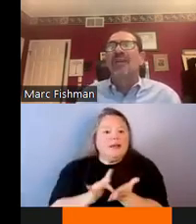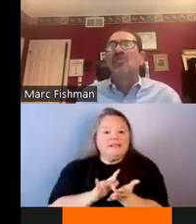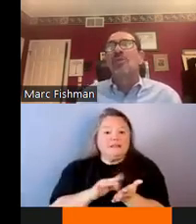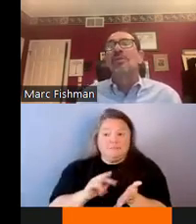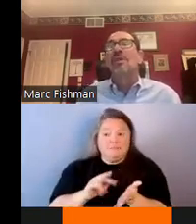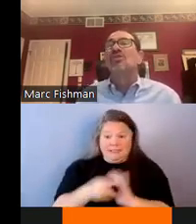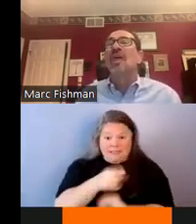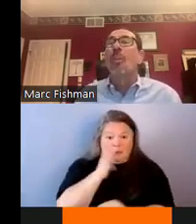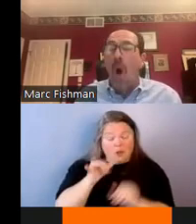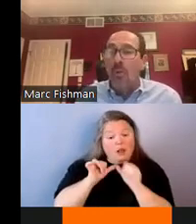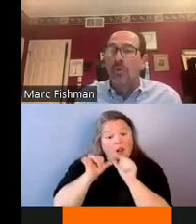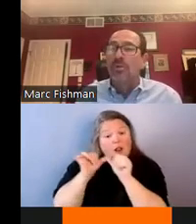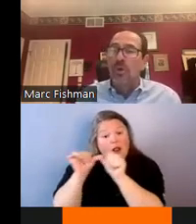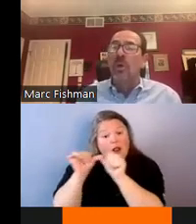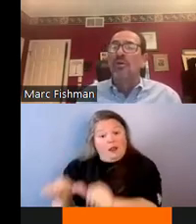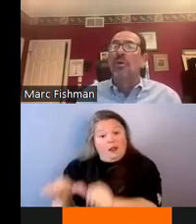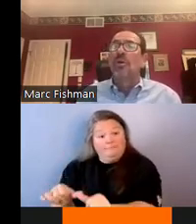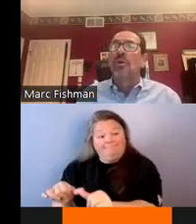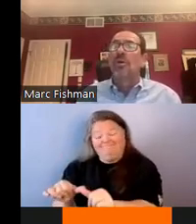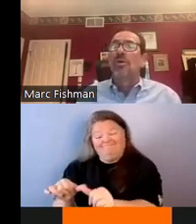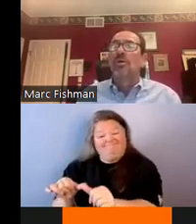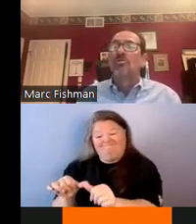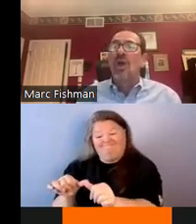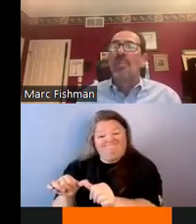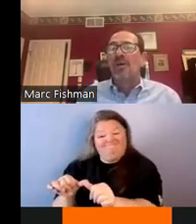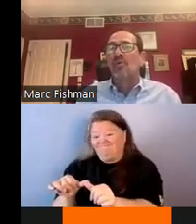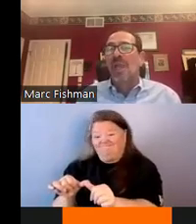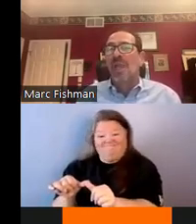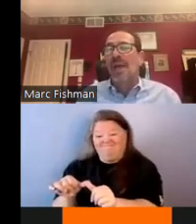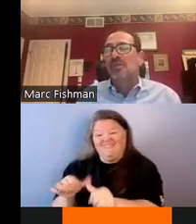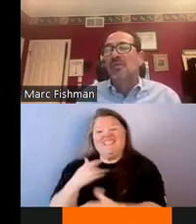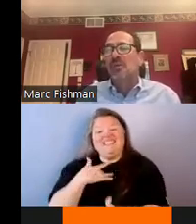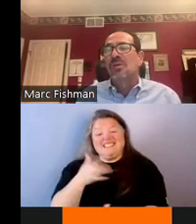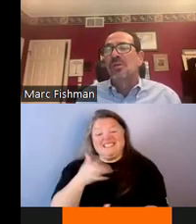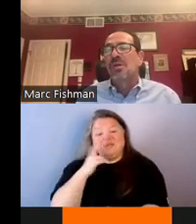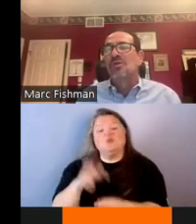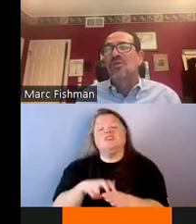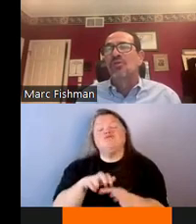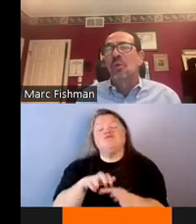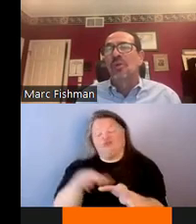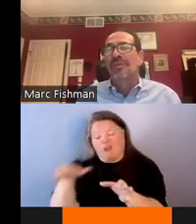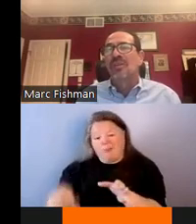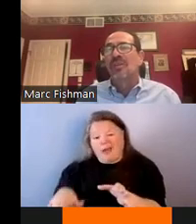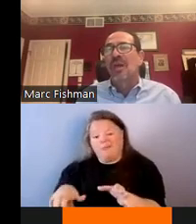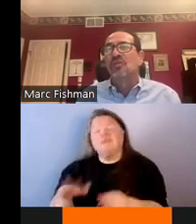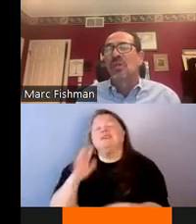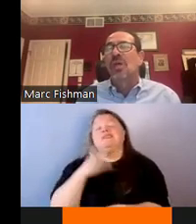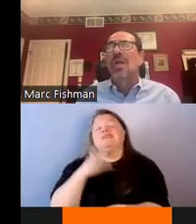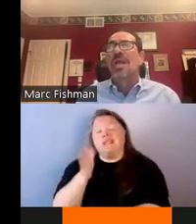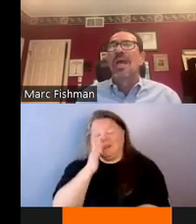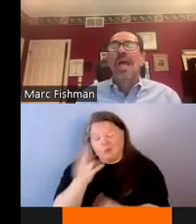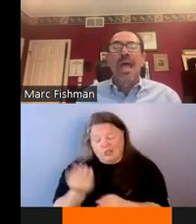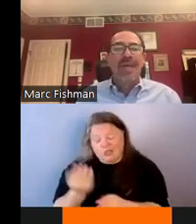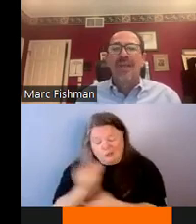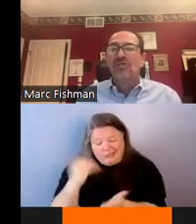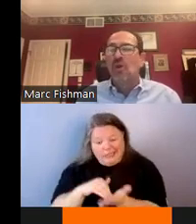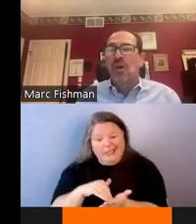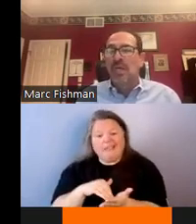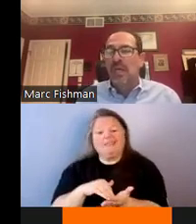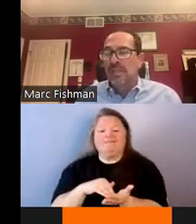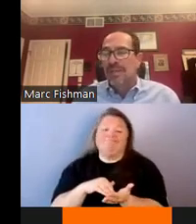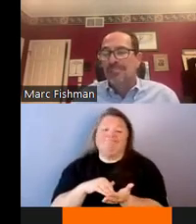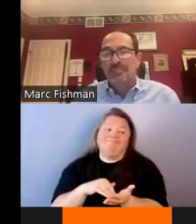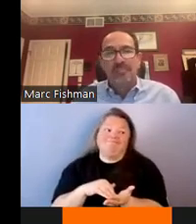do it. And in fact, generally means they won't do it. Dropout and relapse is the rule, not the exception. And